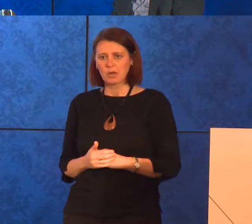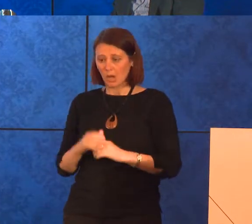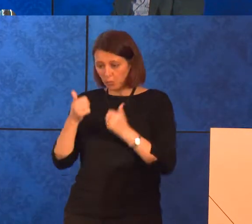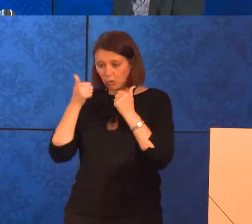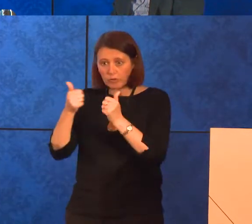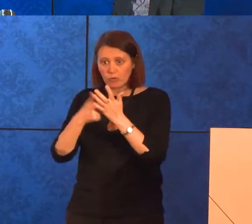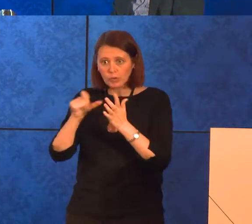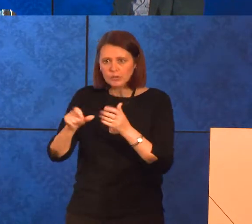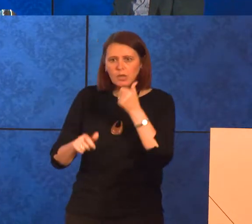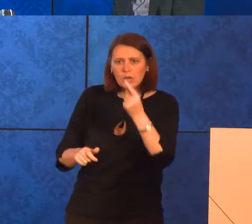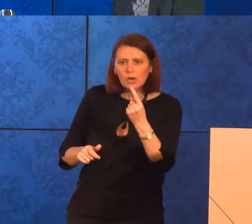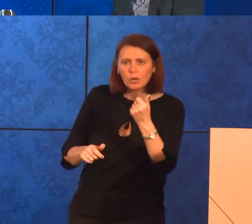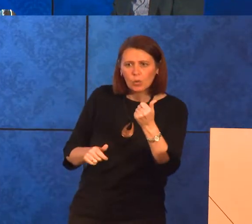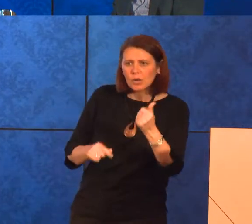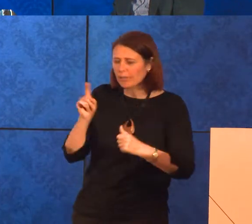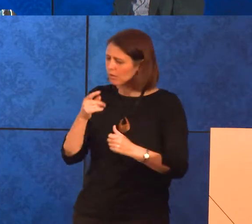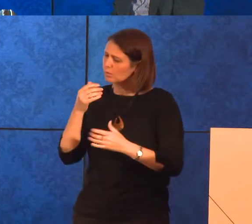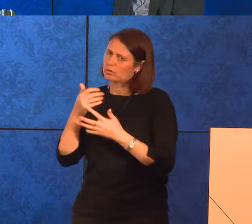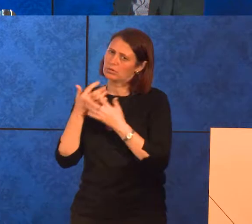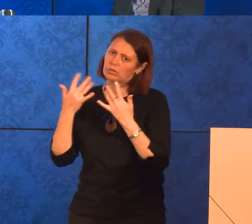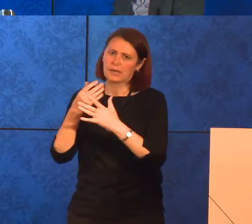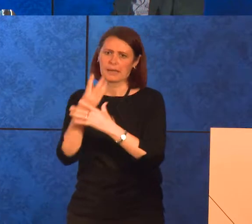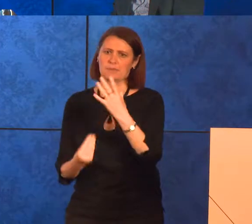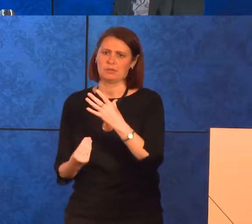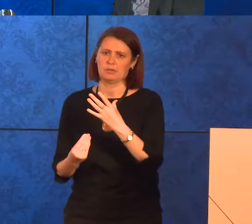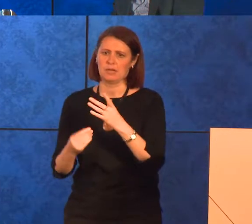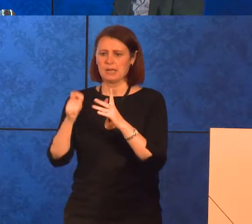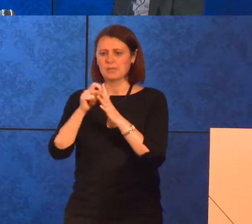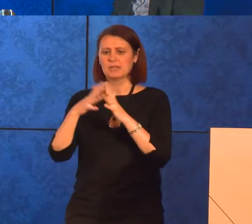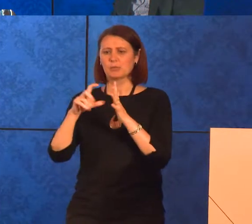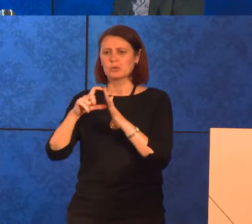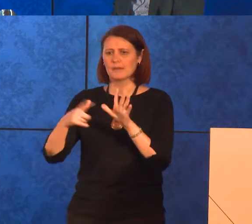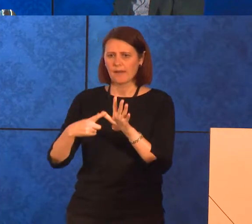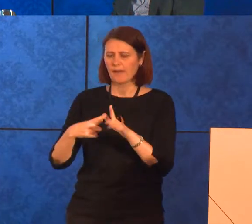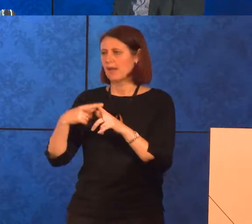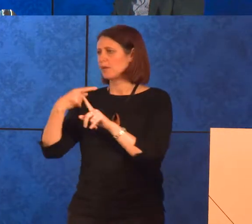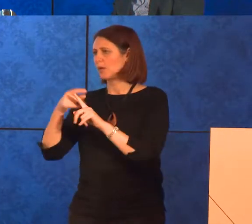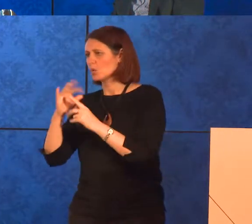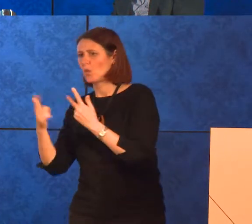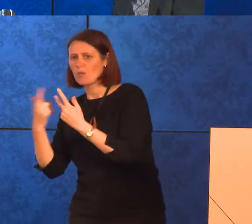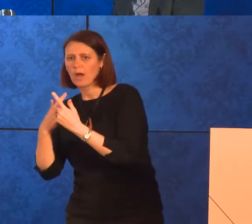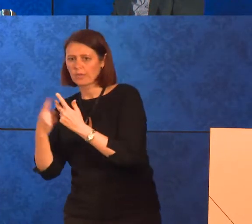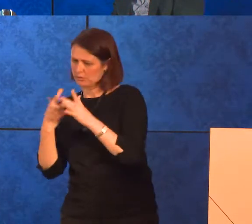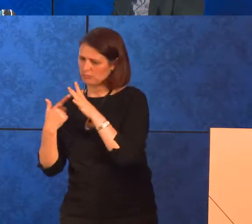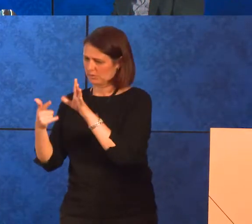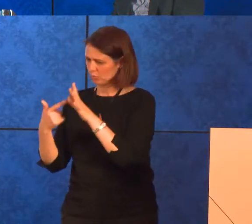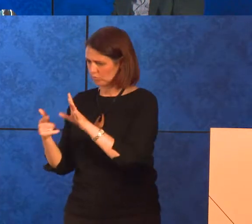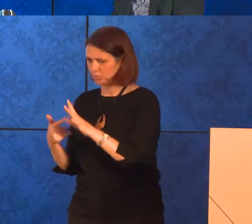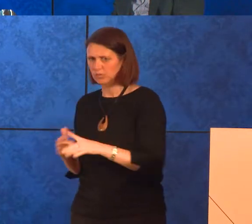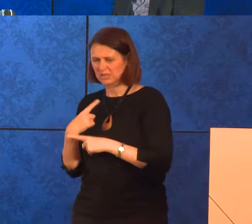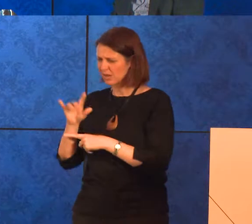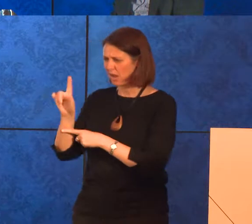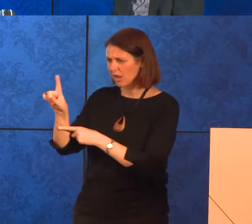Royal Commission, but there were still huge gaps. So PWDA, and I'm sure many others, responded and said,